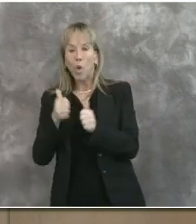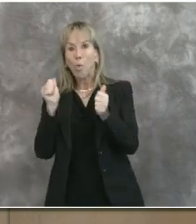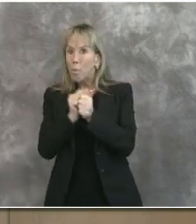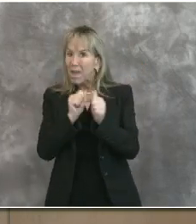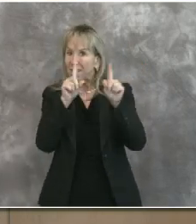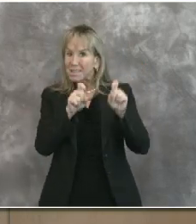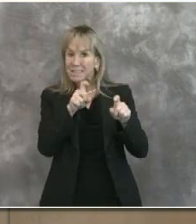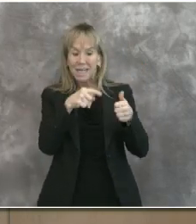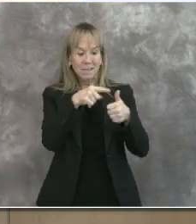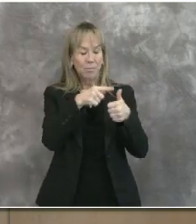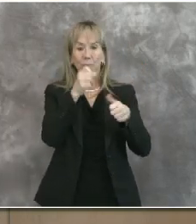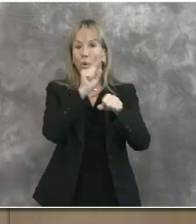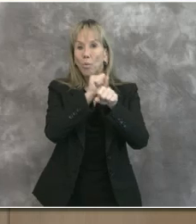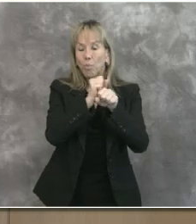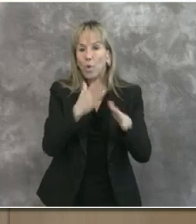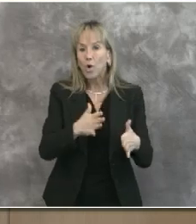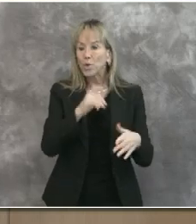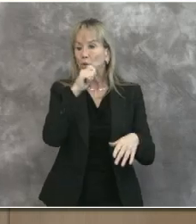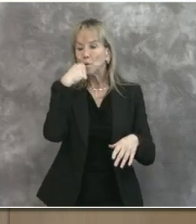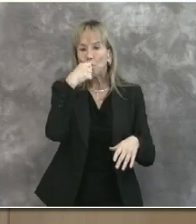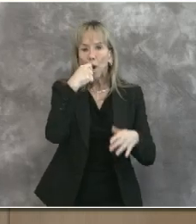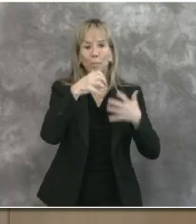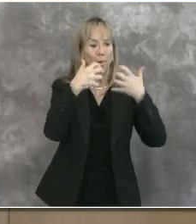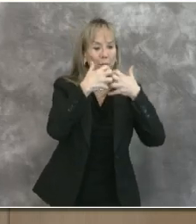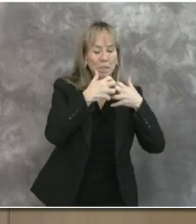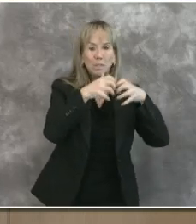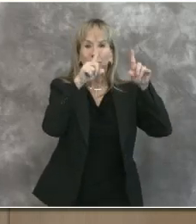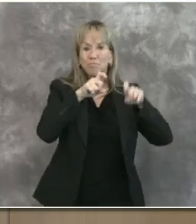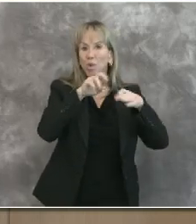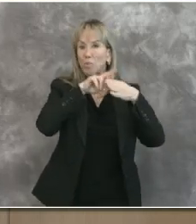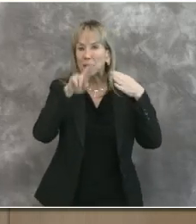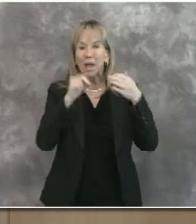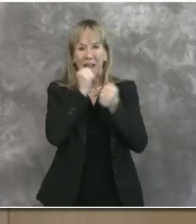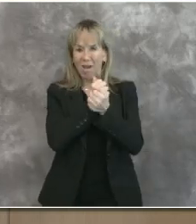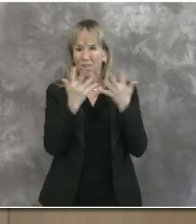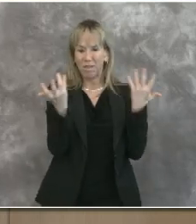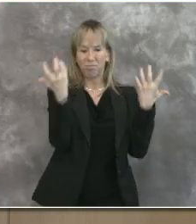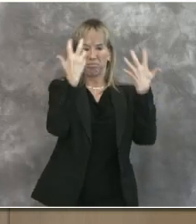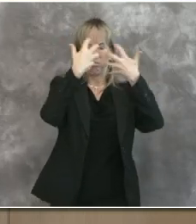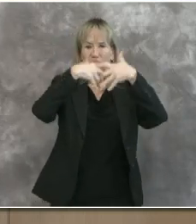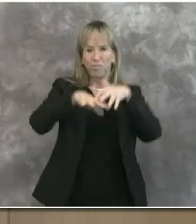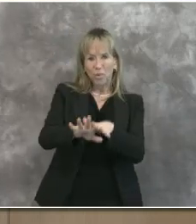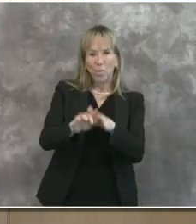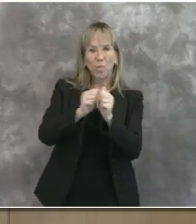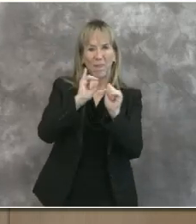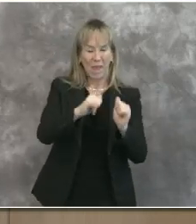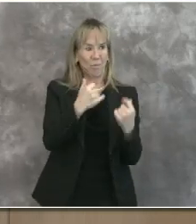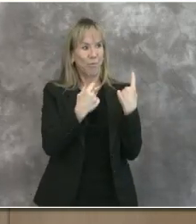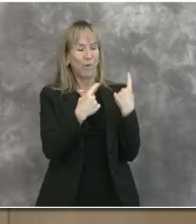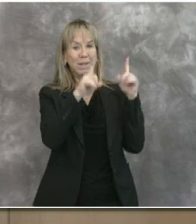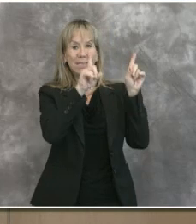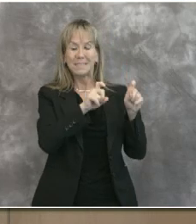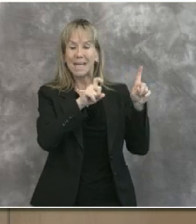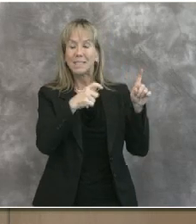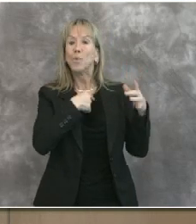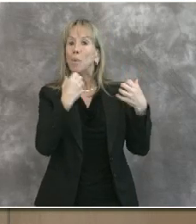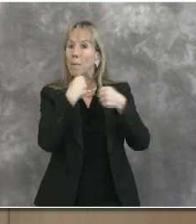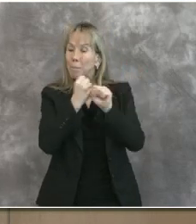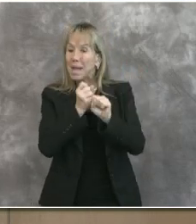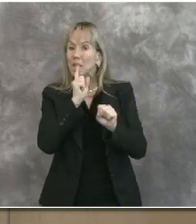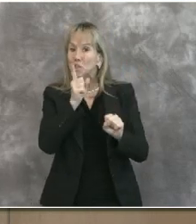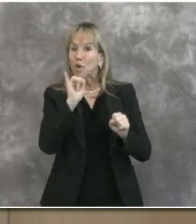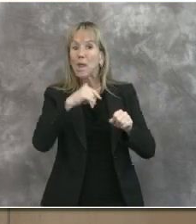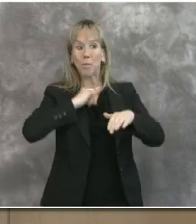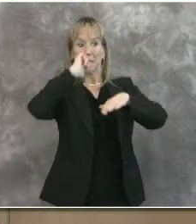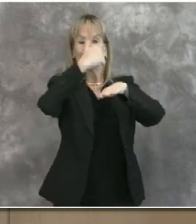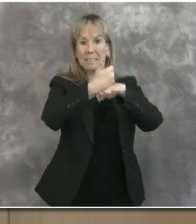the PPE, the swabs, everything that makes a test become a reality to ensure that whatever that daily goal is one that we can achieve